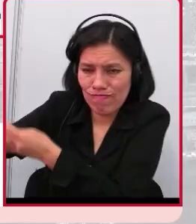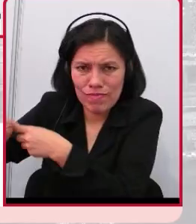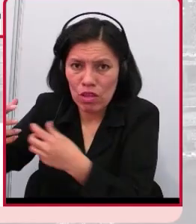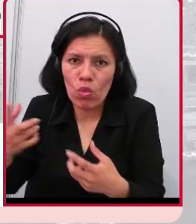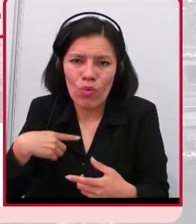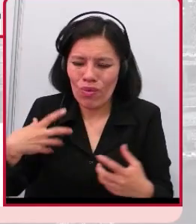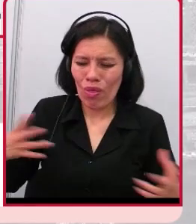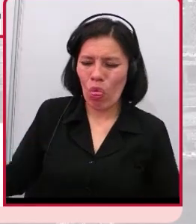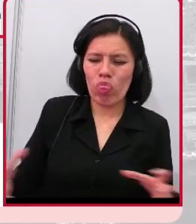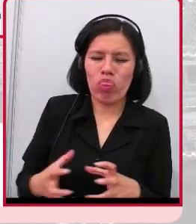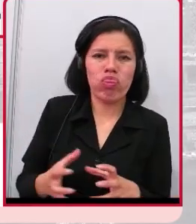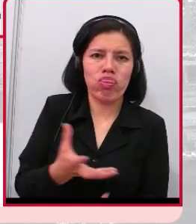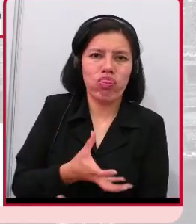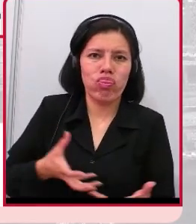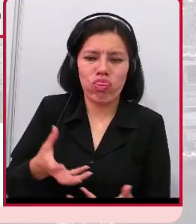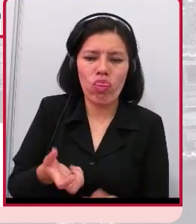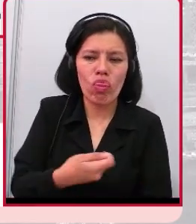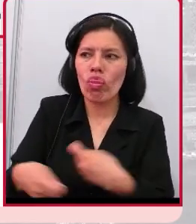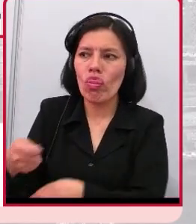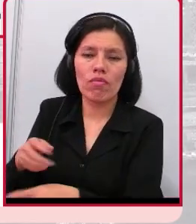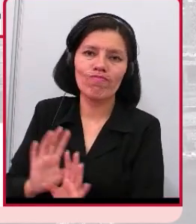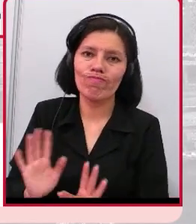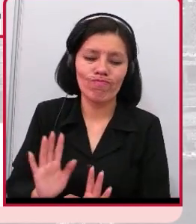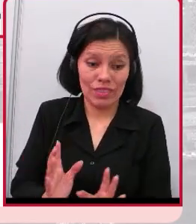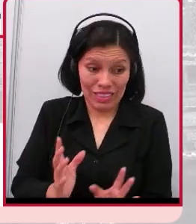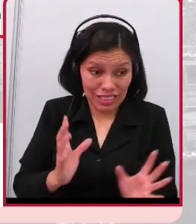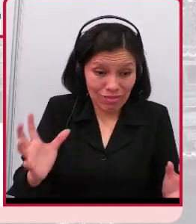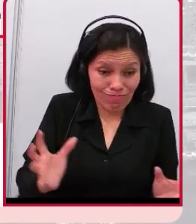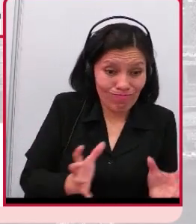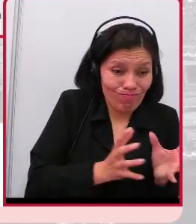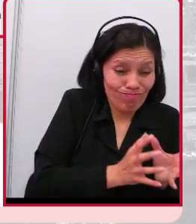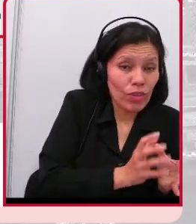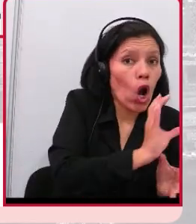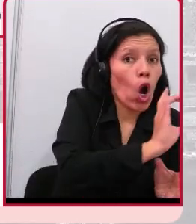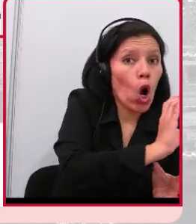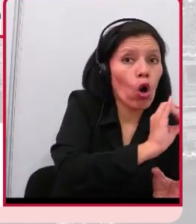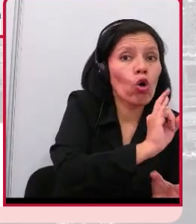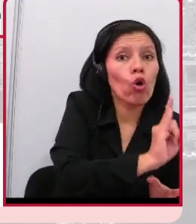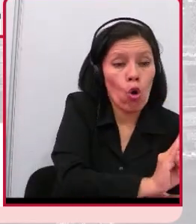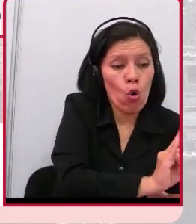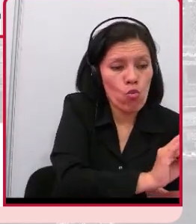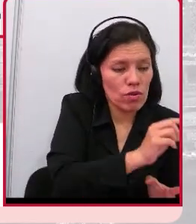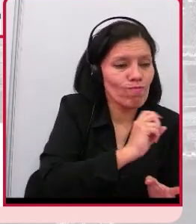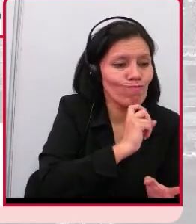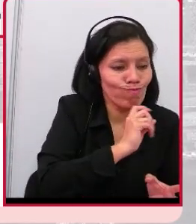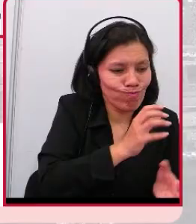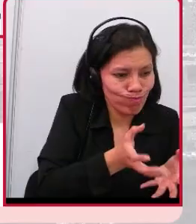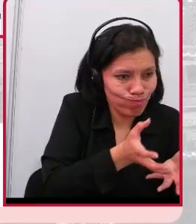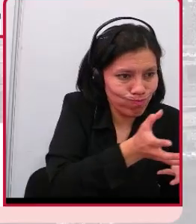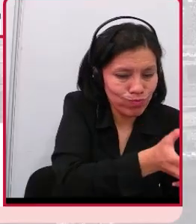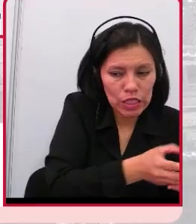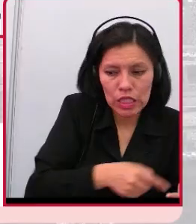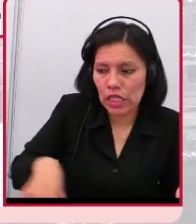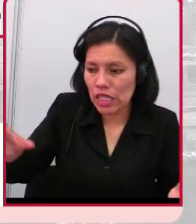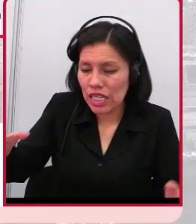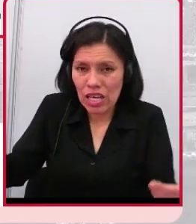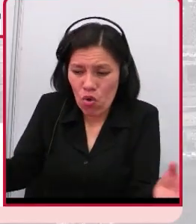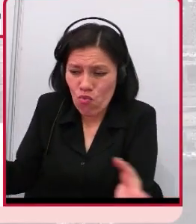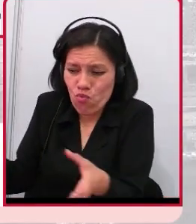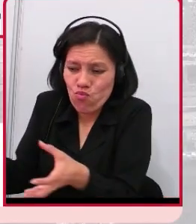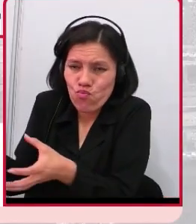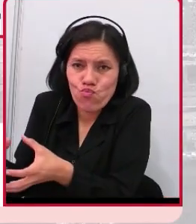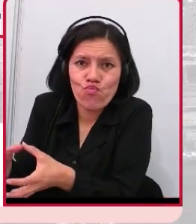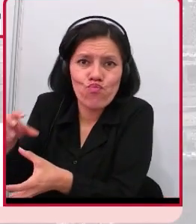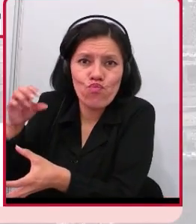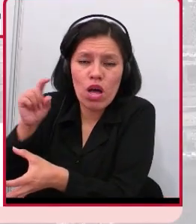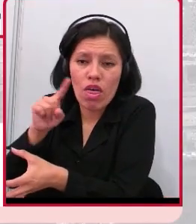be commercially available. We do not sell them in bulk. We sell copper concentrate under our buyer's specifications,